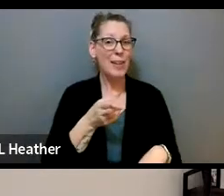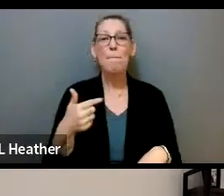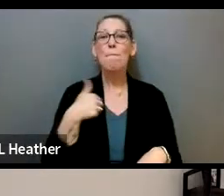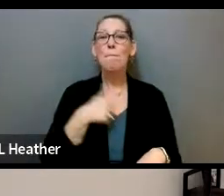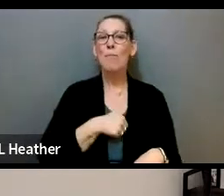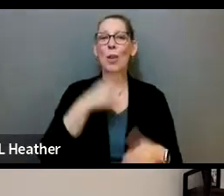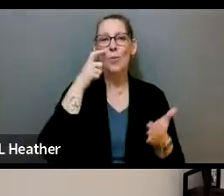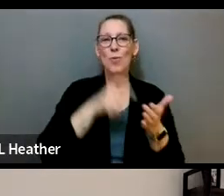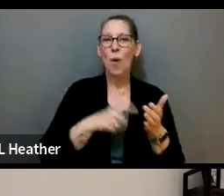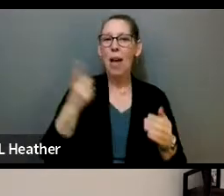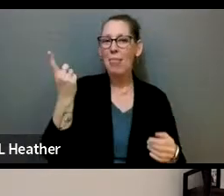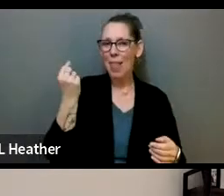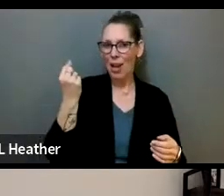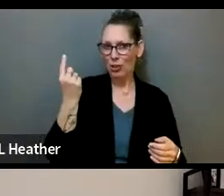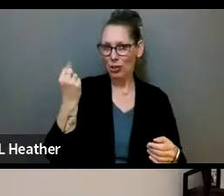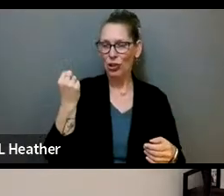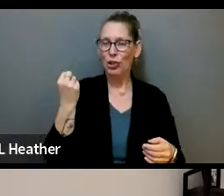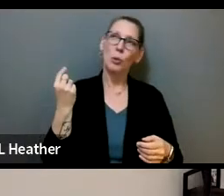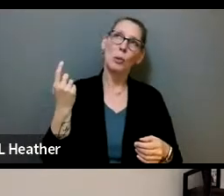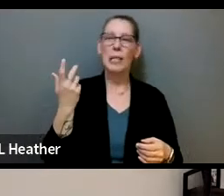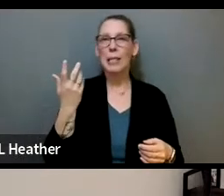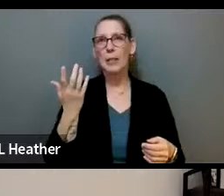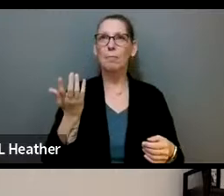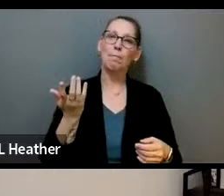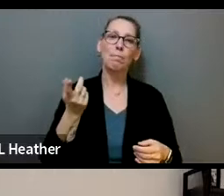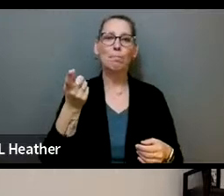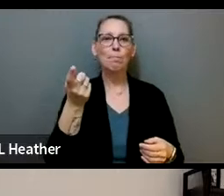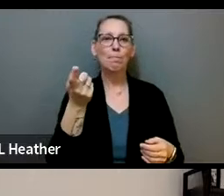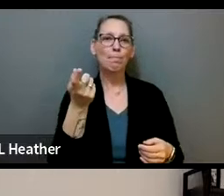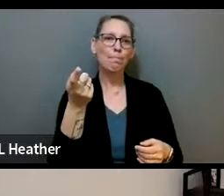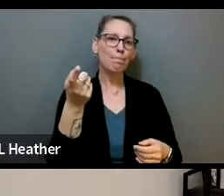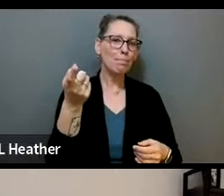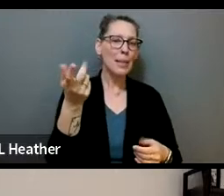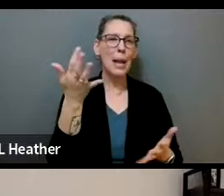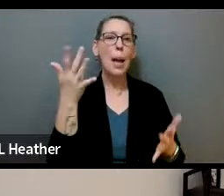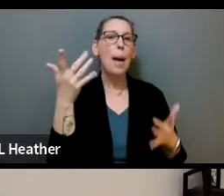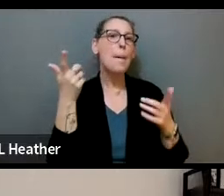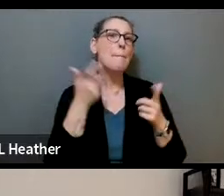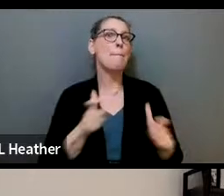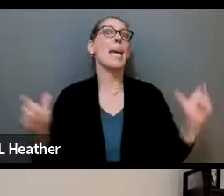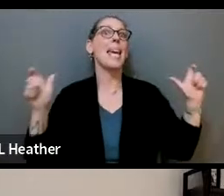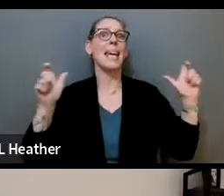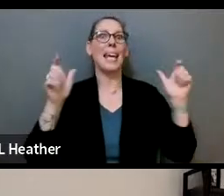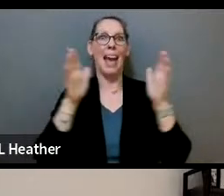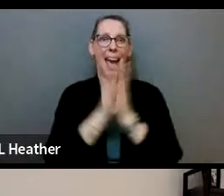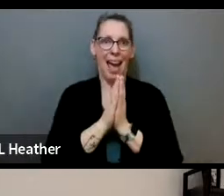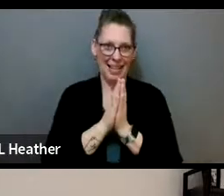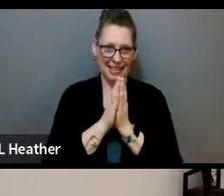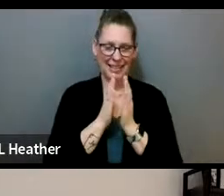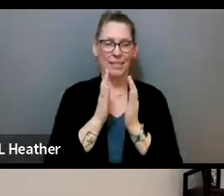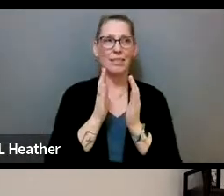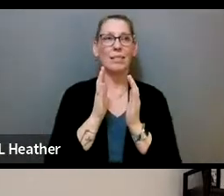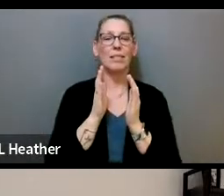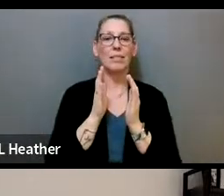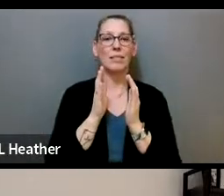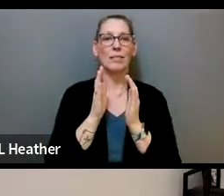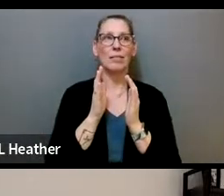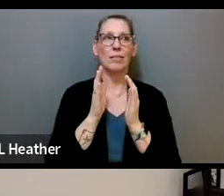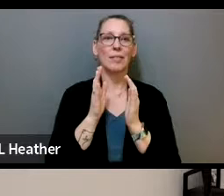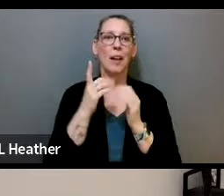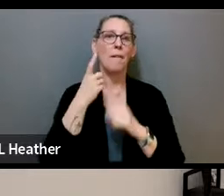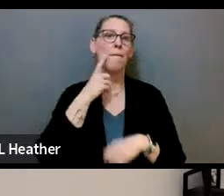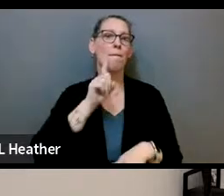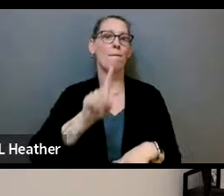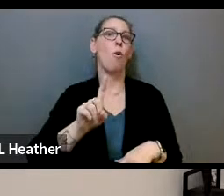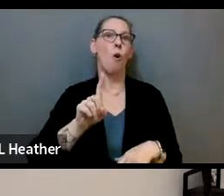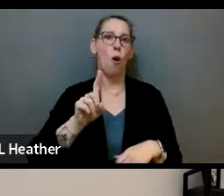that last year, like, it was a bit of a larger ask to ask for, like, you know, the blocks